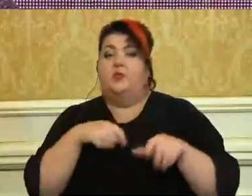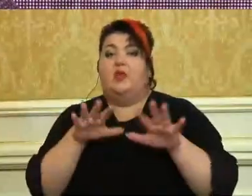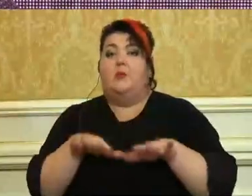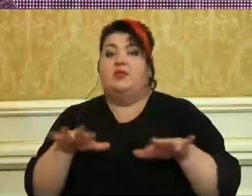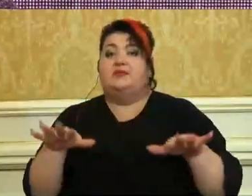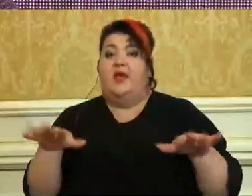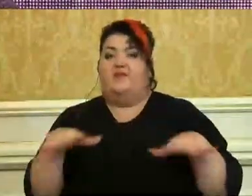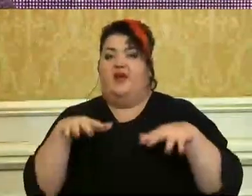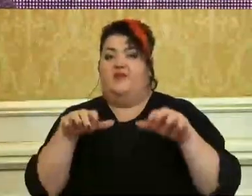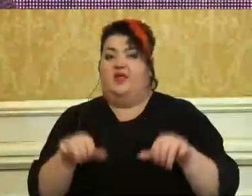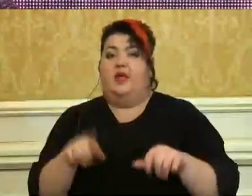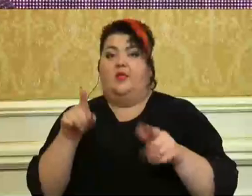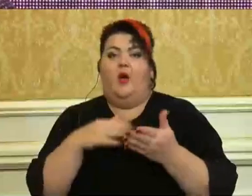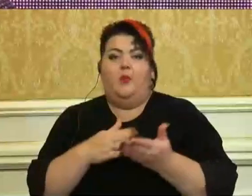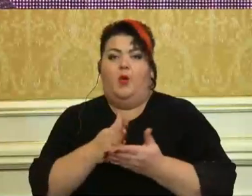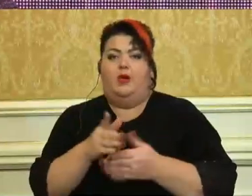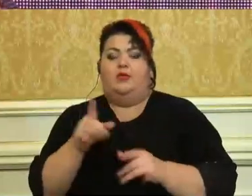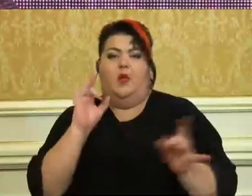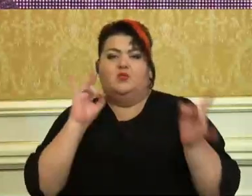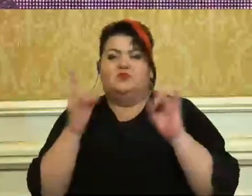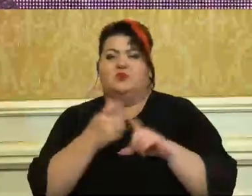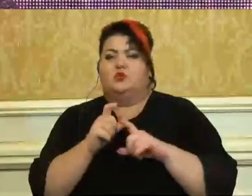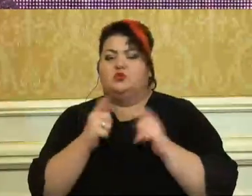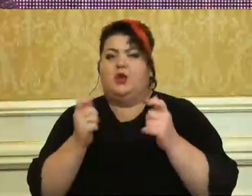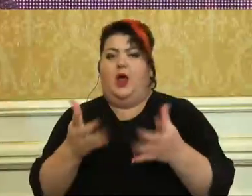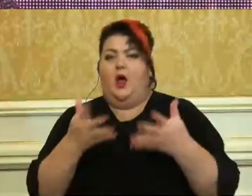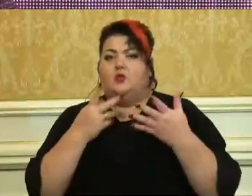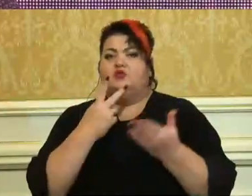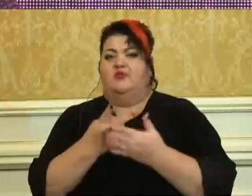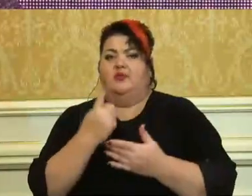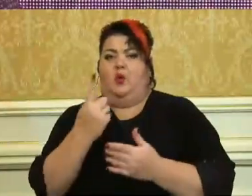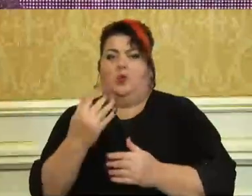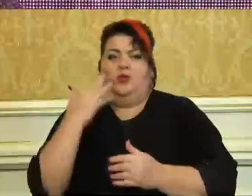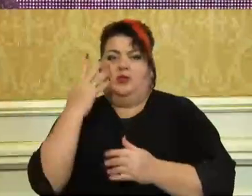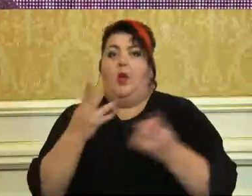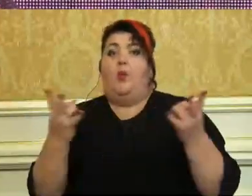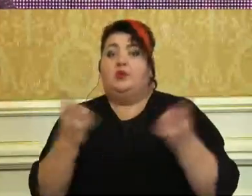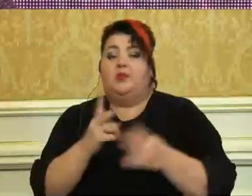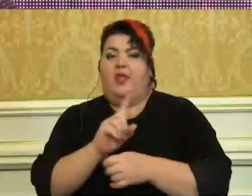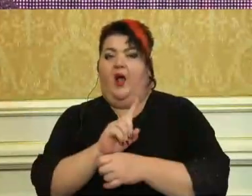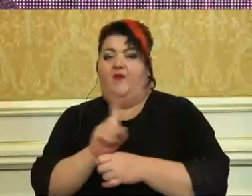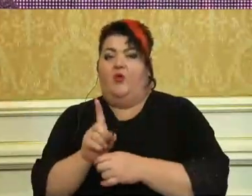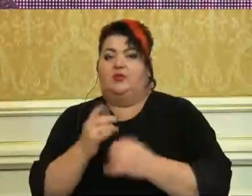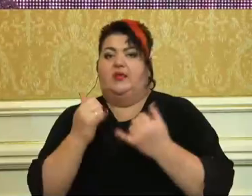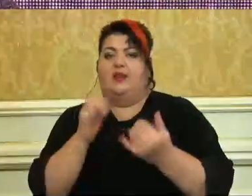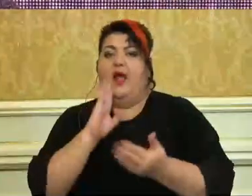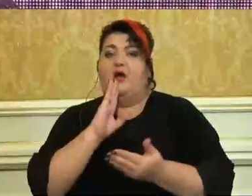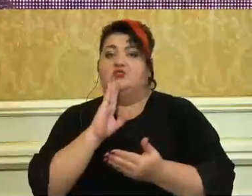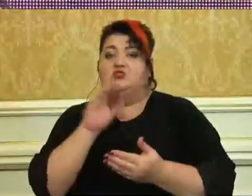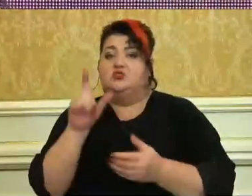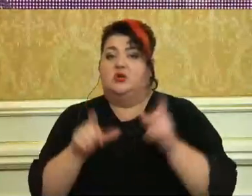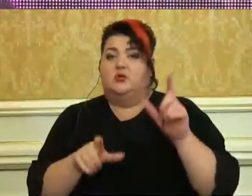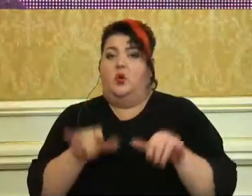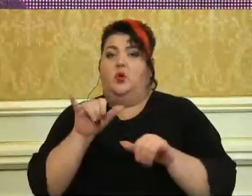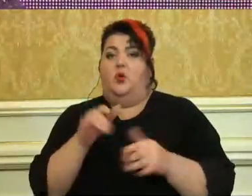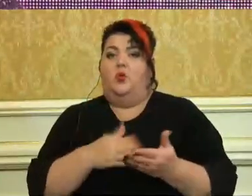local deputies, politicians, I mean, yes. What is going to be, that's the idea, the only one idea. We need quotes for women